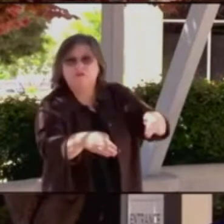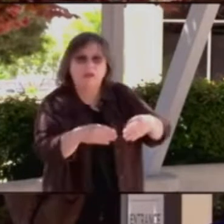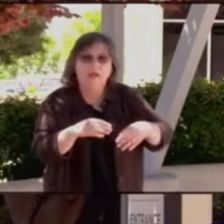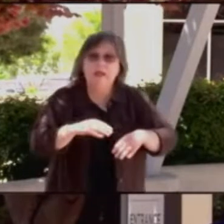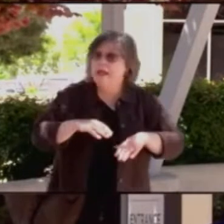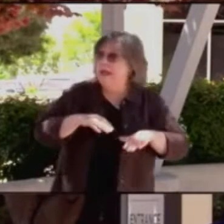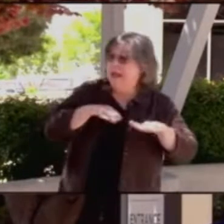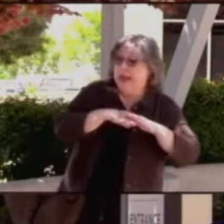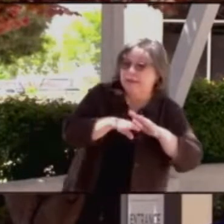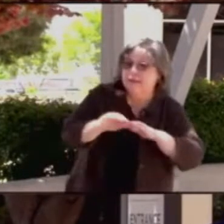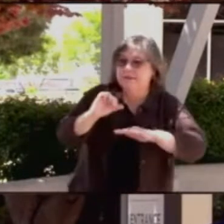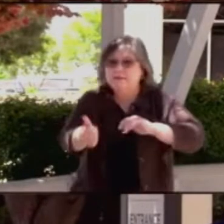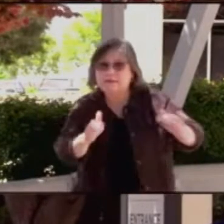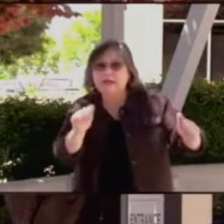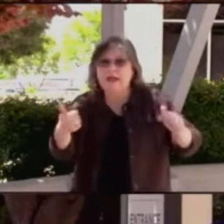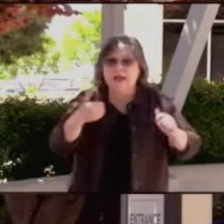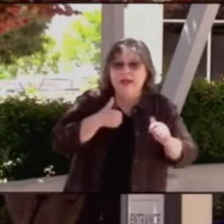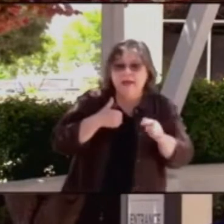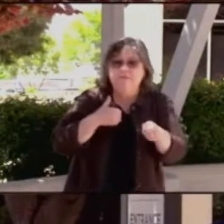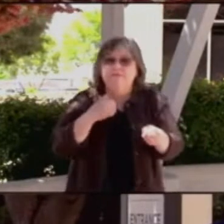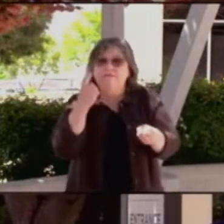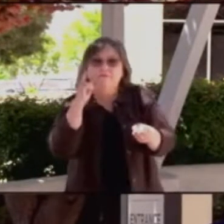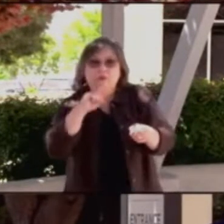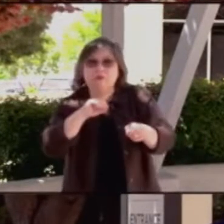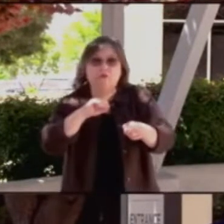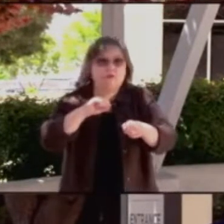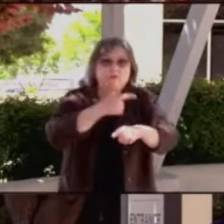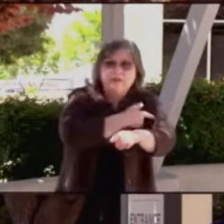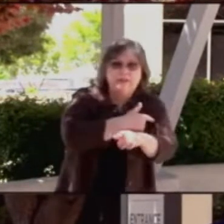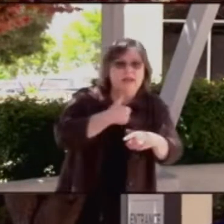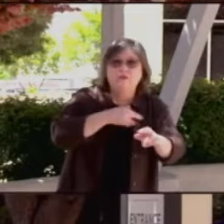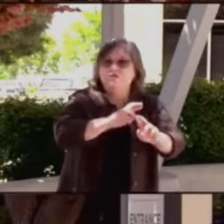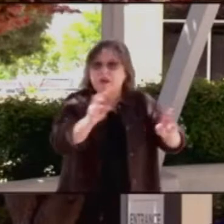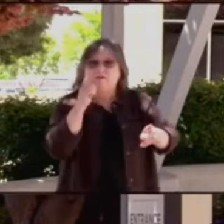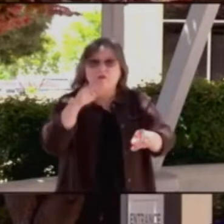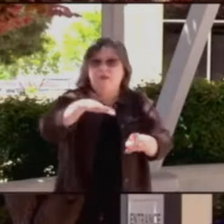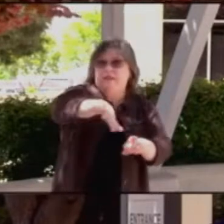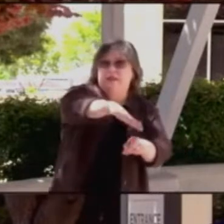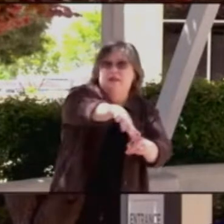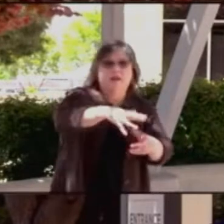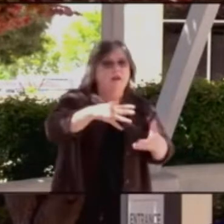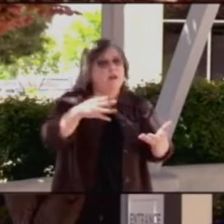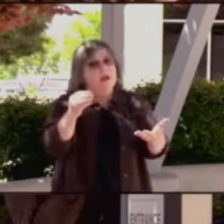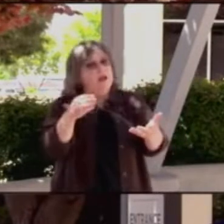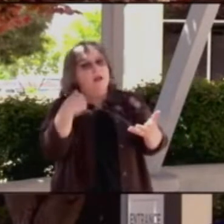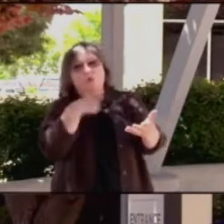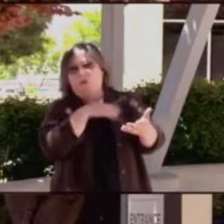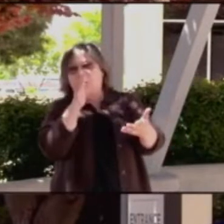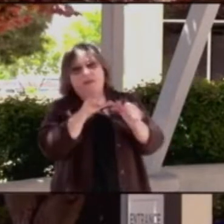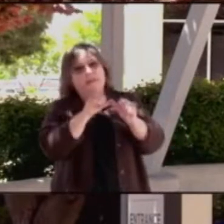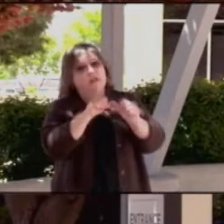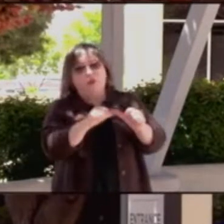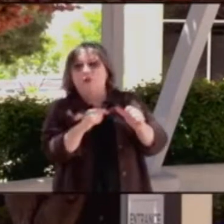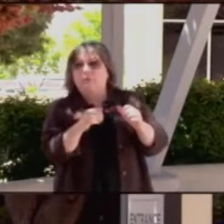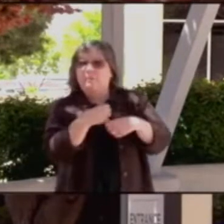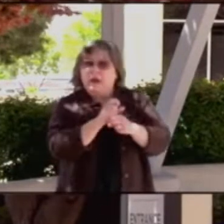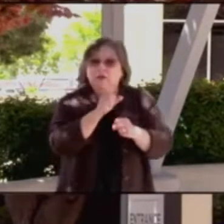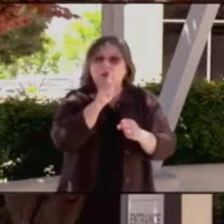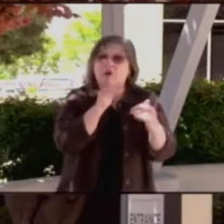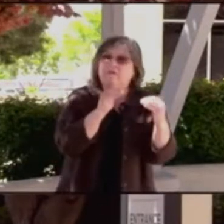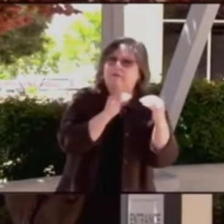continue to be laser focused on equity. So for the first time in a long time, I